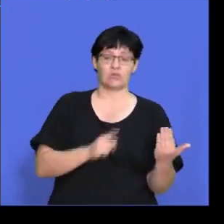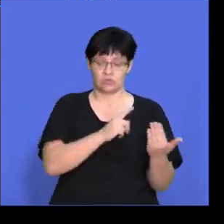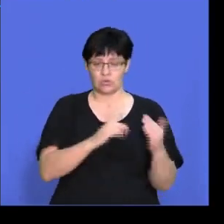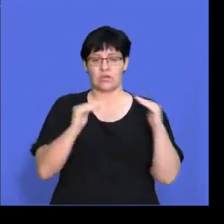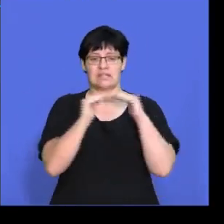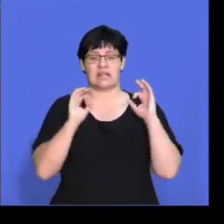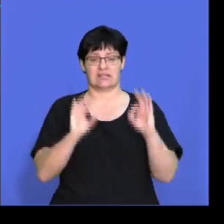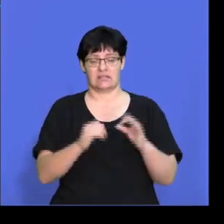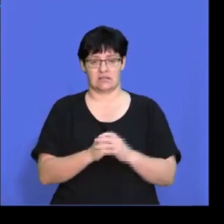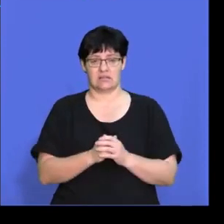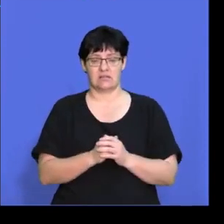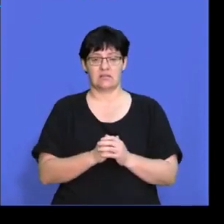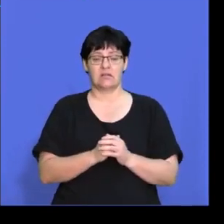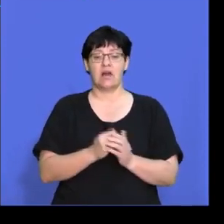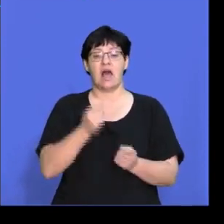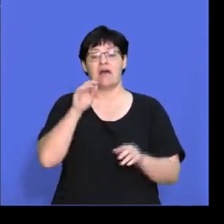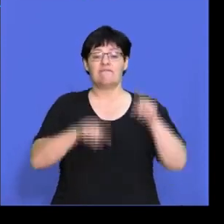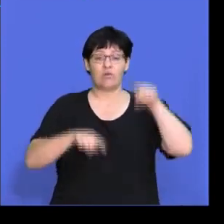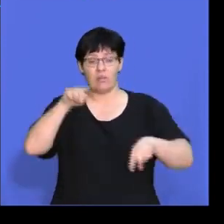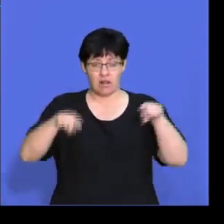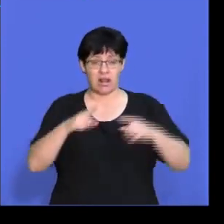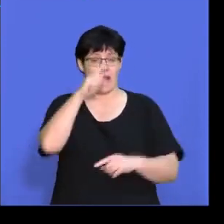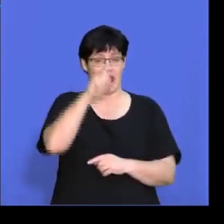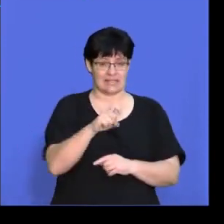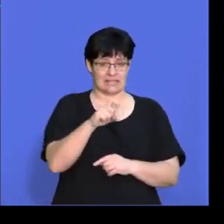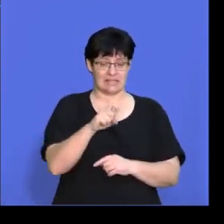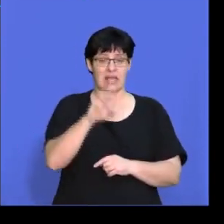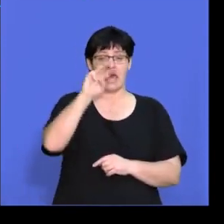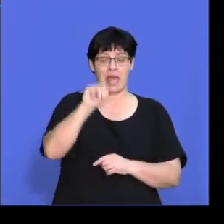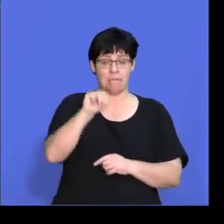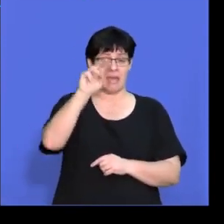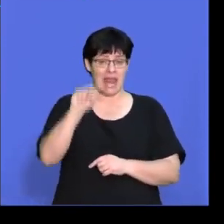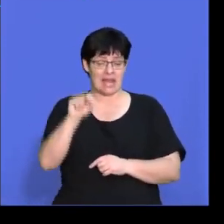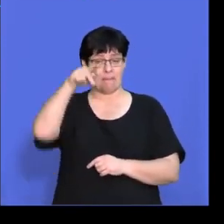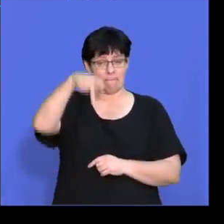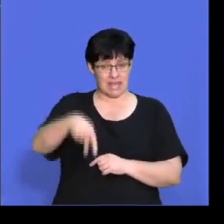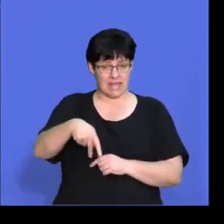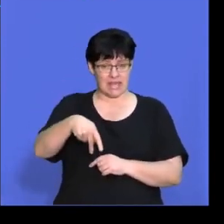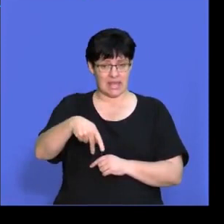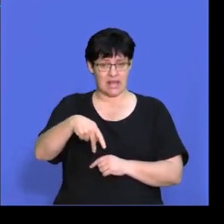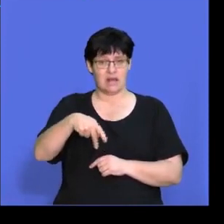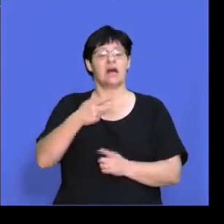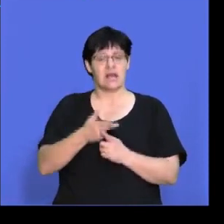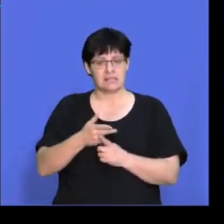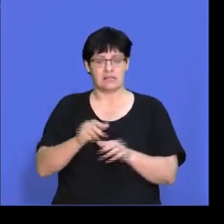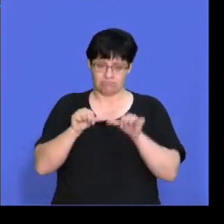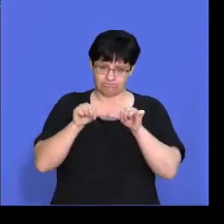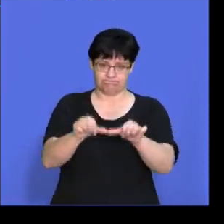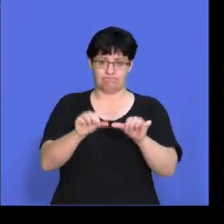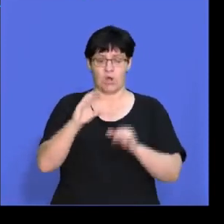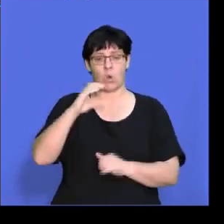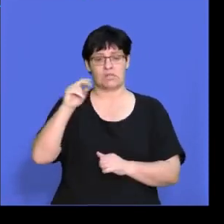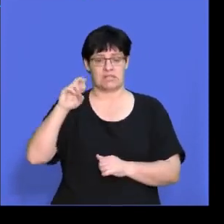Don't forget that the variable in this is x, and m, n, and p are effectively